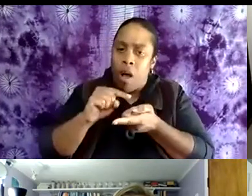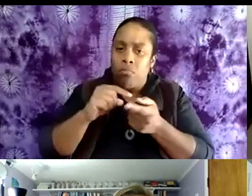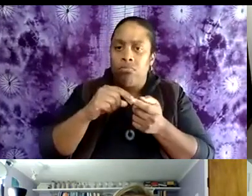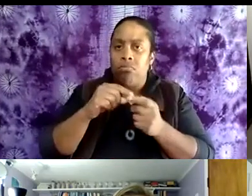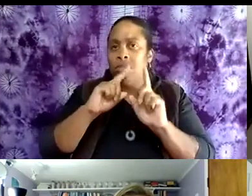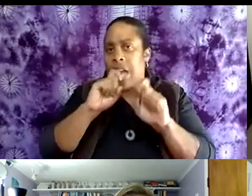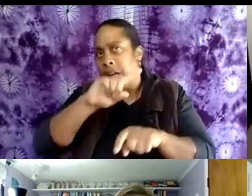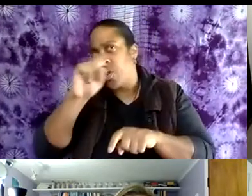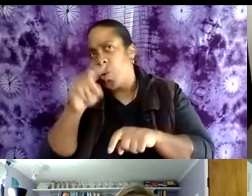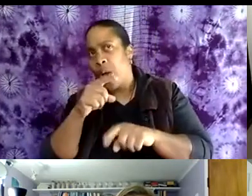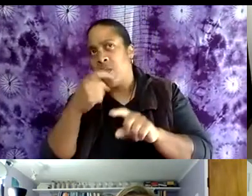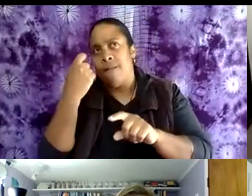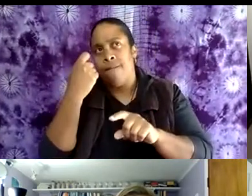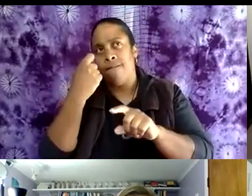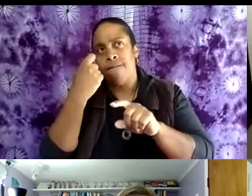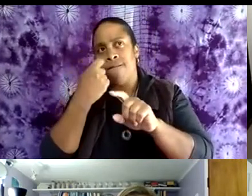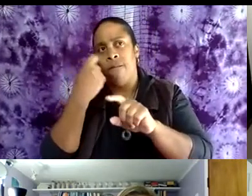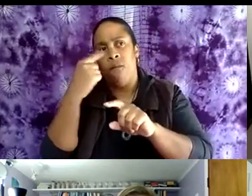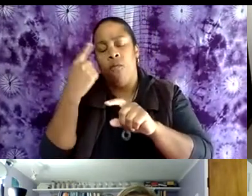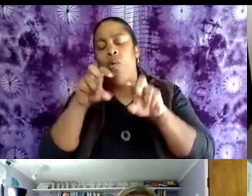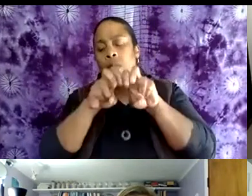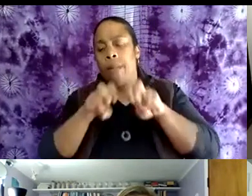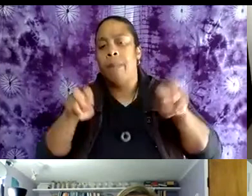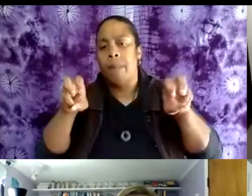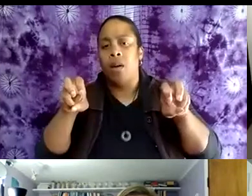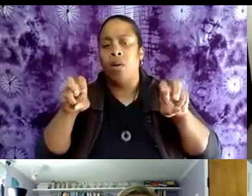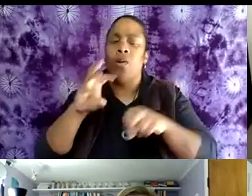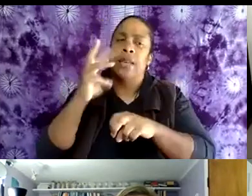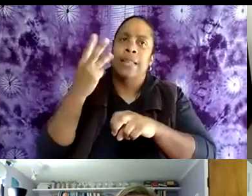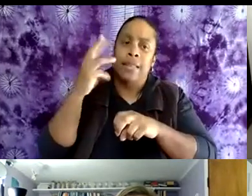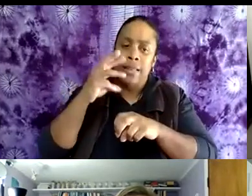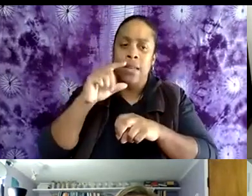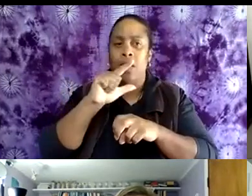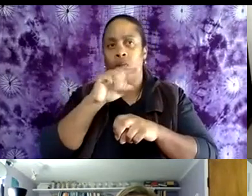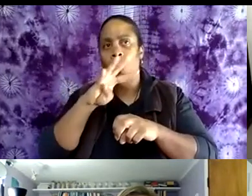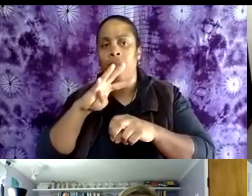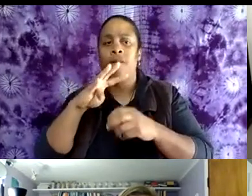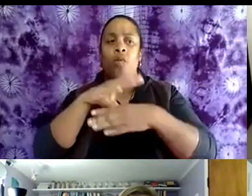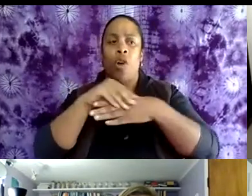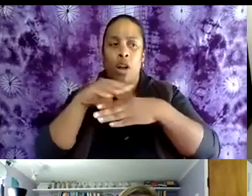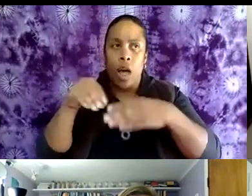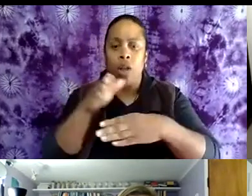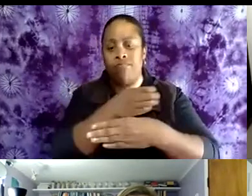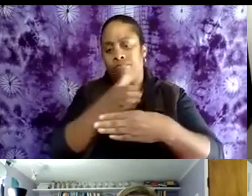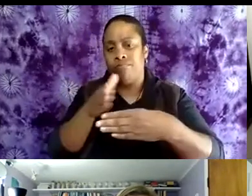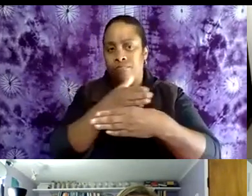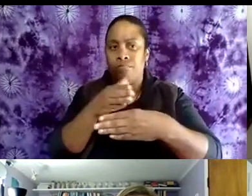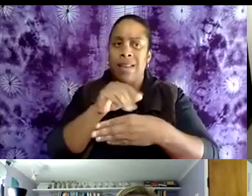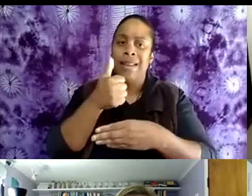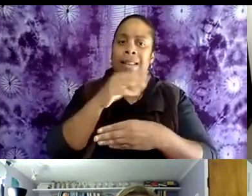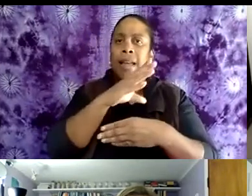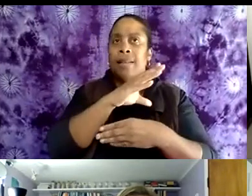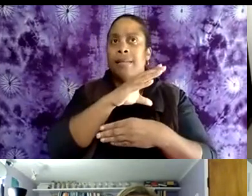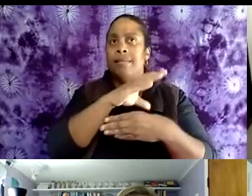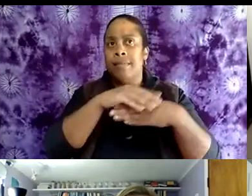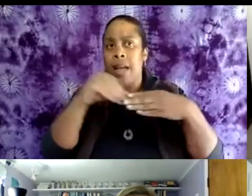put some info in the chat. I'll add that again shortly. It's $16 to $24 sliding scale and $10 for BIPOC folks. Doing our